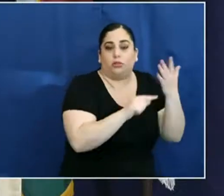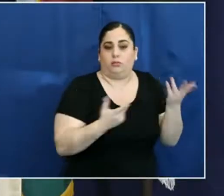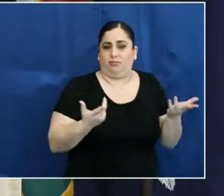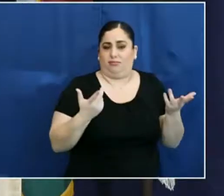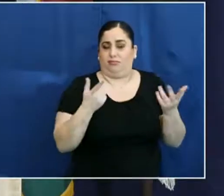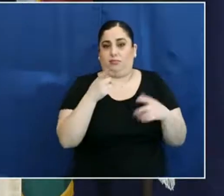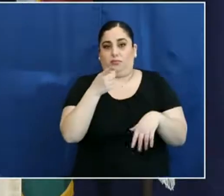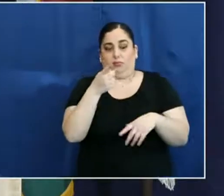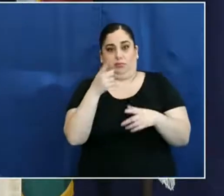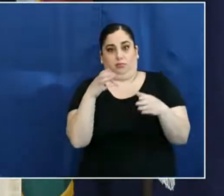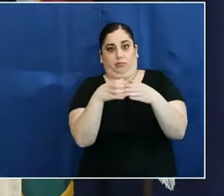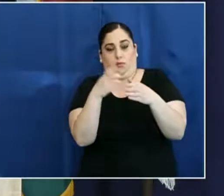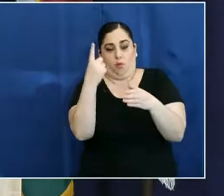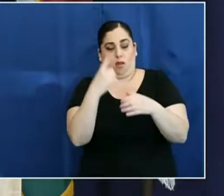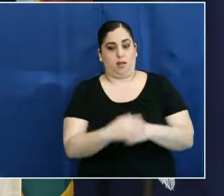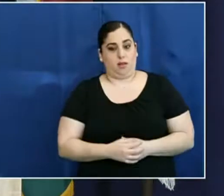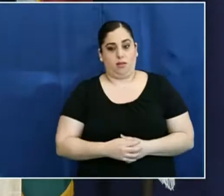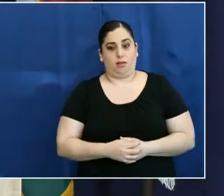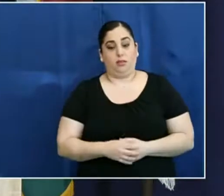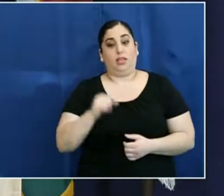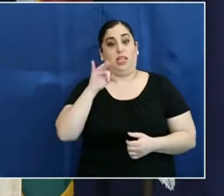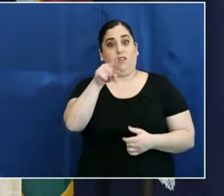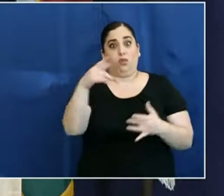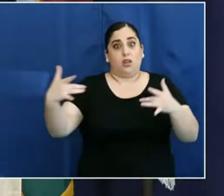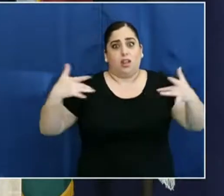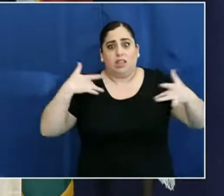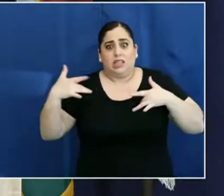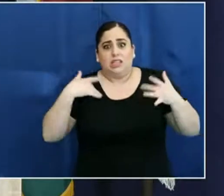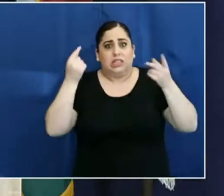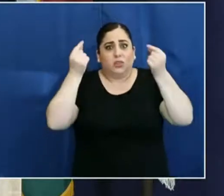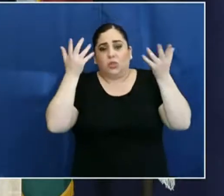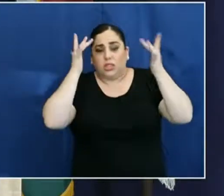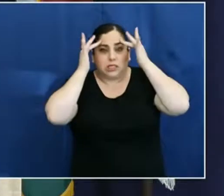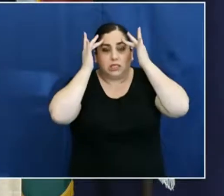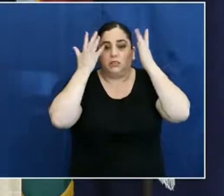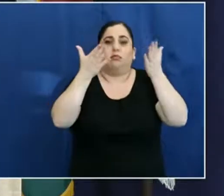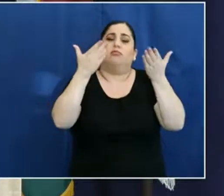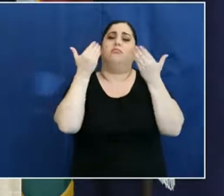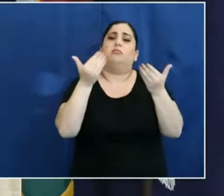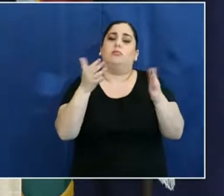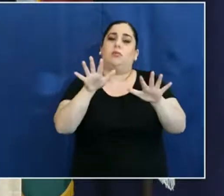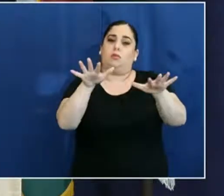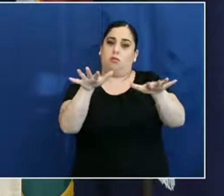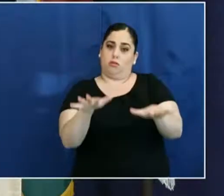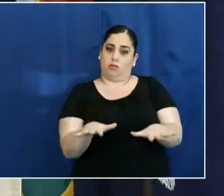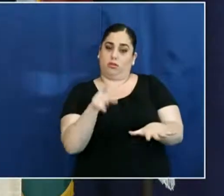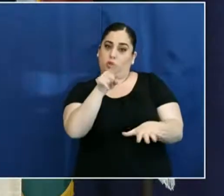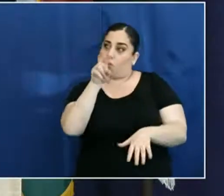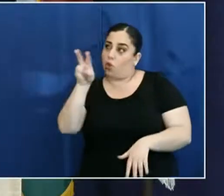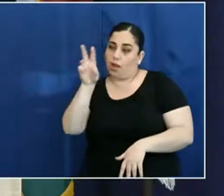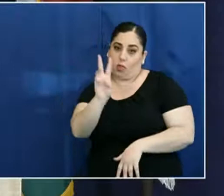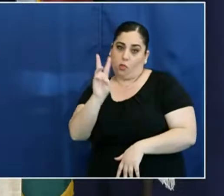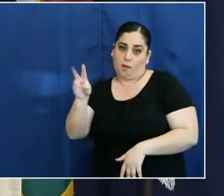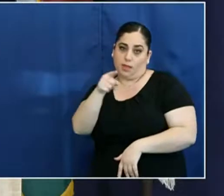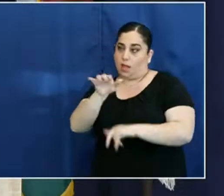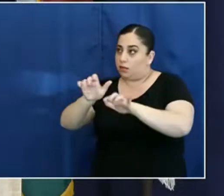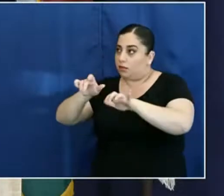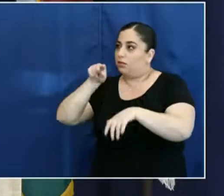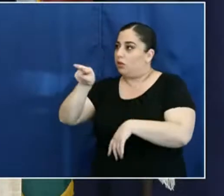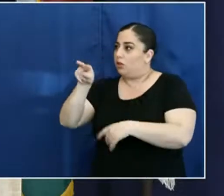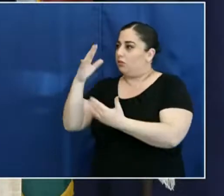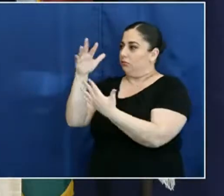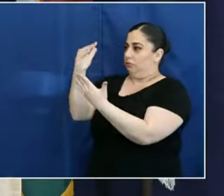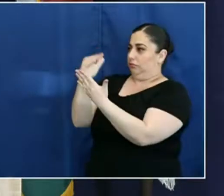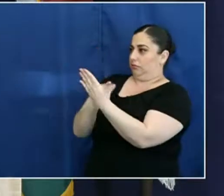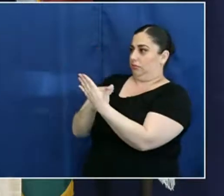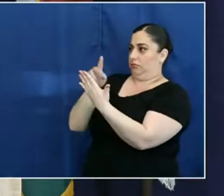vaccine, and we do anticipate that we will have more vaccine in the near future, people will be able to get vaccinated. But